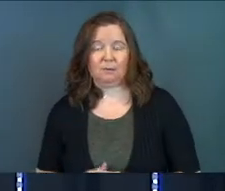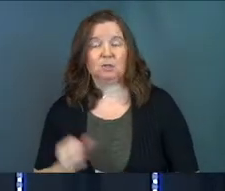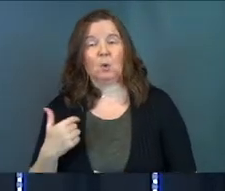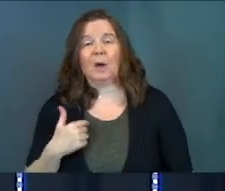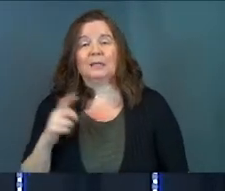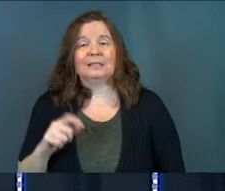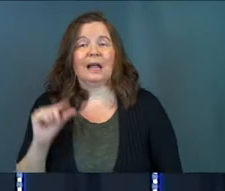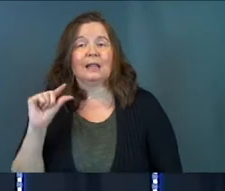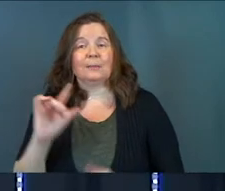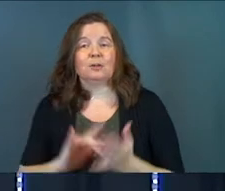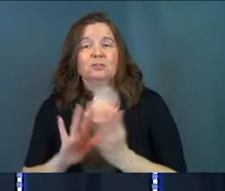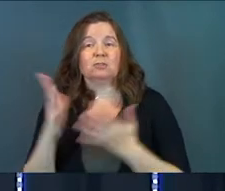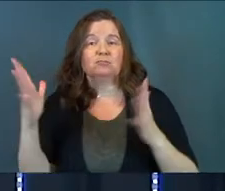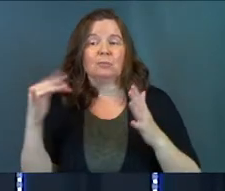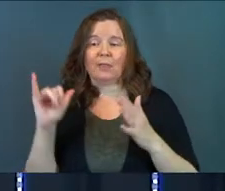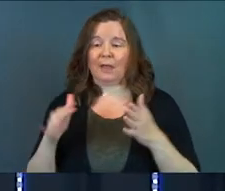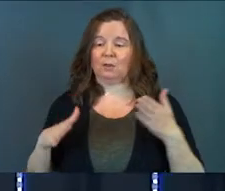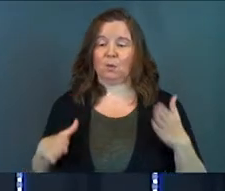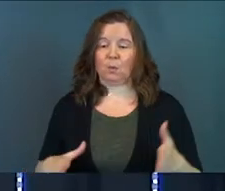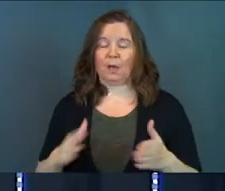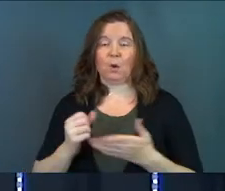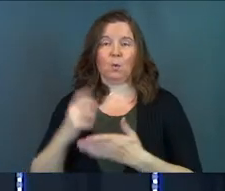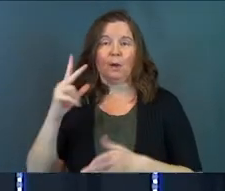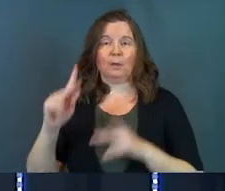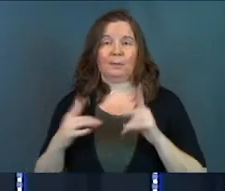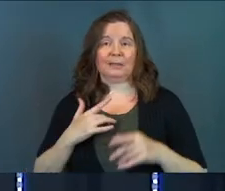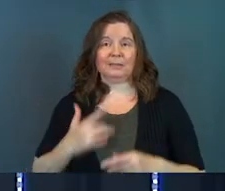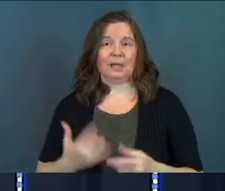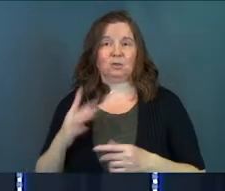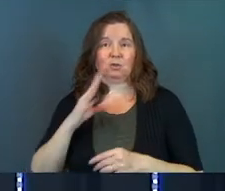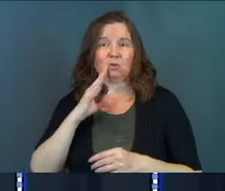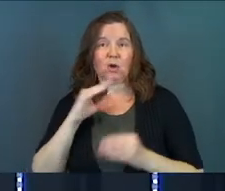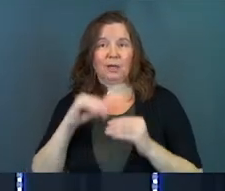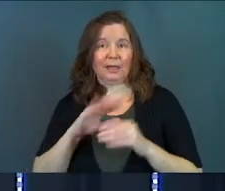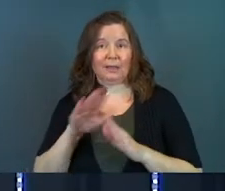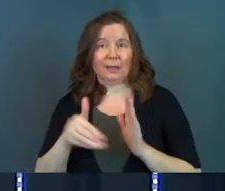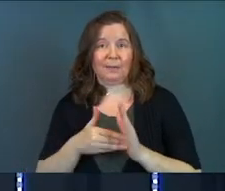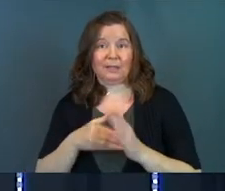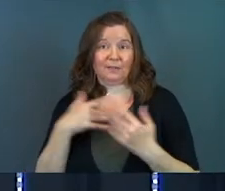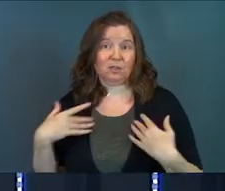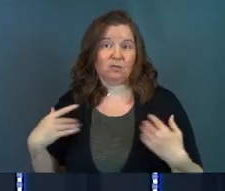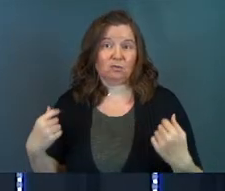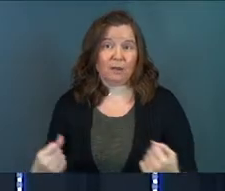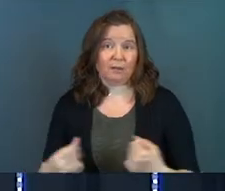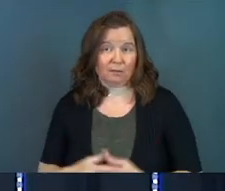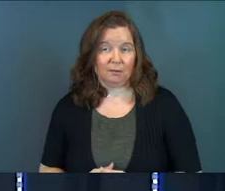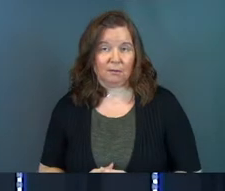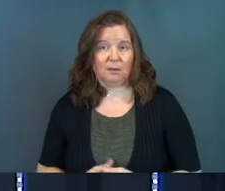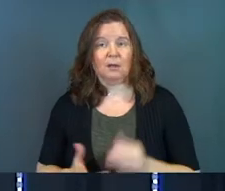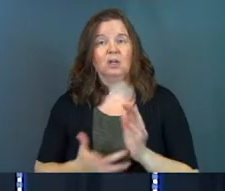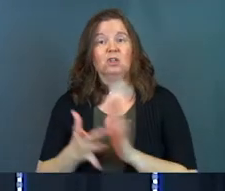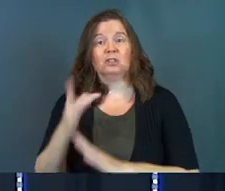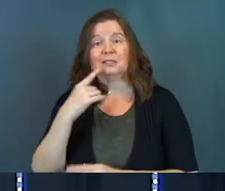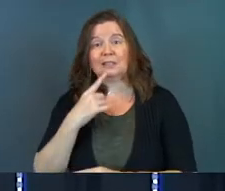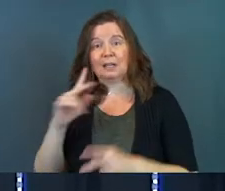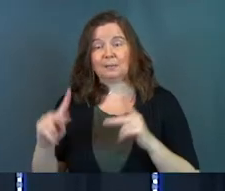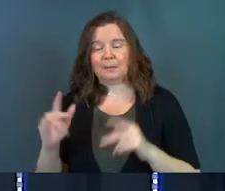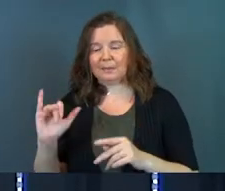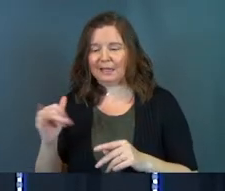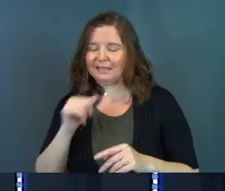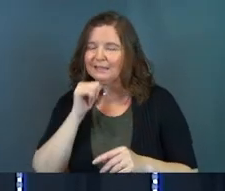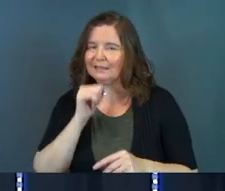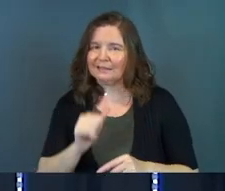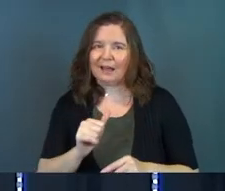And so I just need a little bit of Jesus. And that's the way wealthier people tend to talk in the midst of their strength. And Jesus said to people, he's